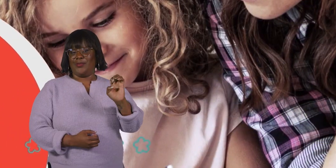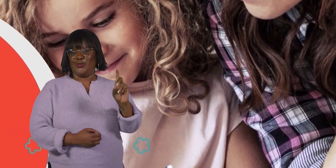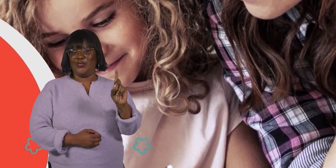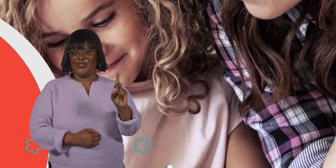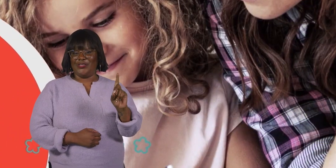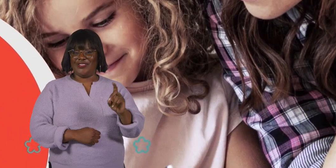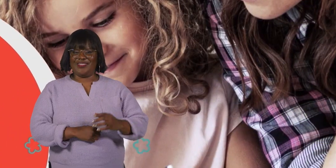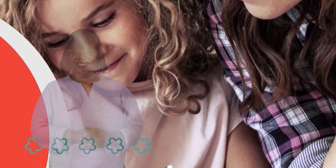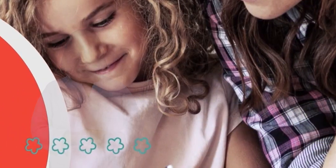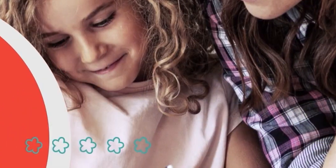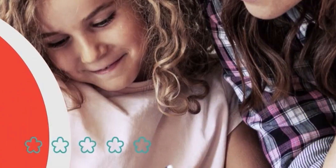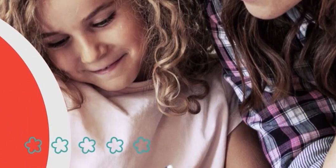there's to Love